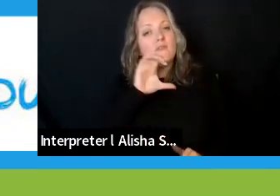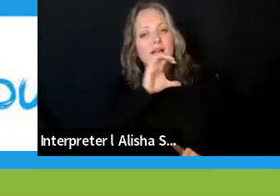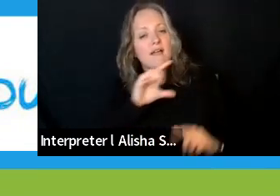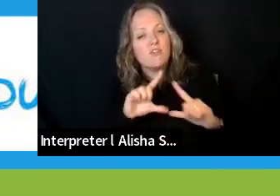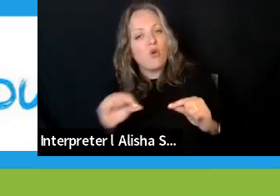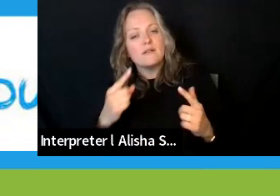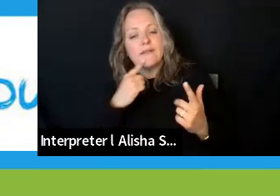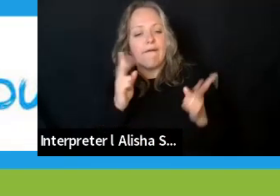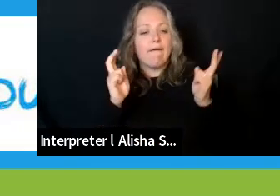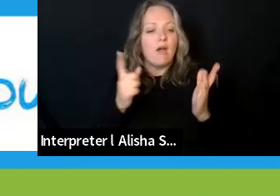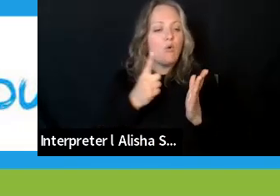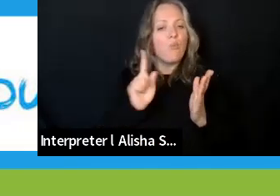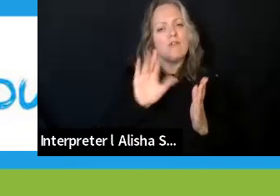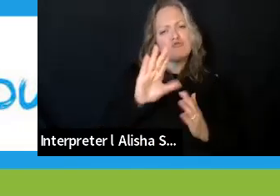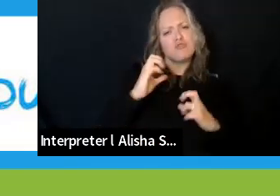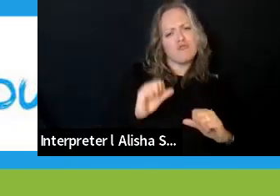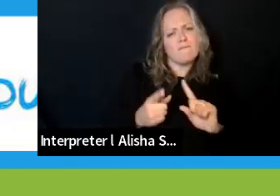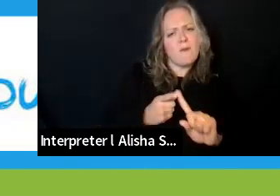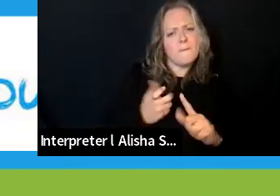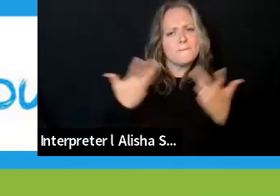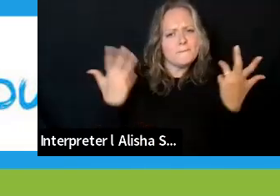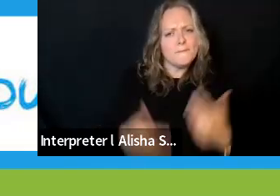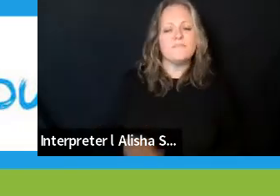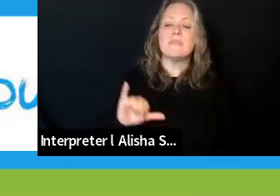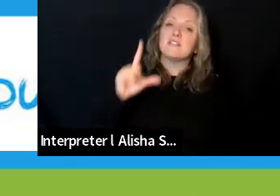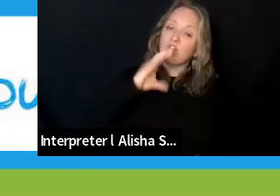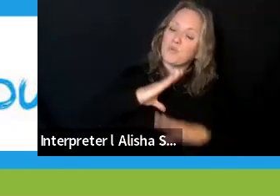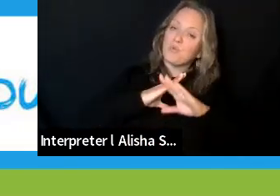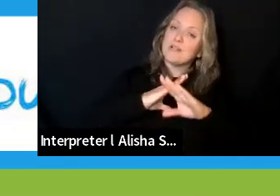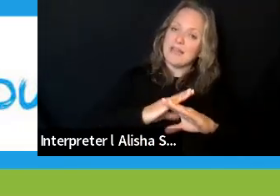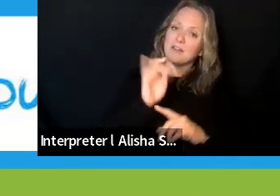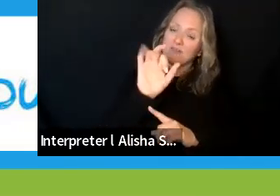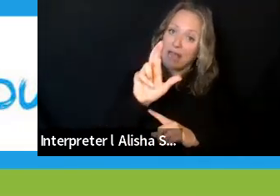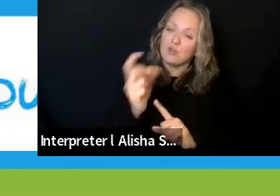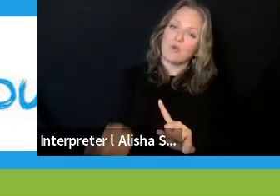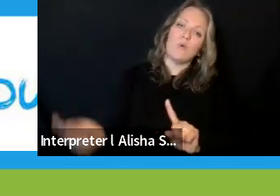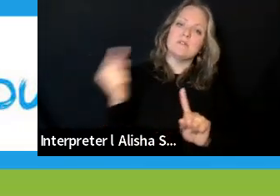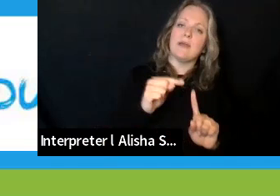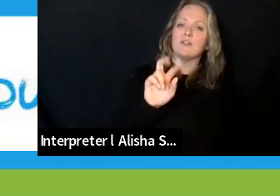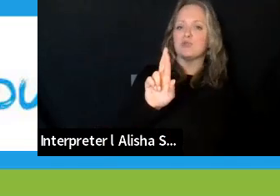strength come from? And this is for the protective factor of resiliency.